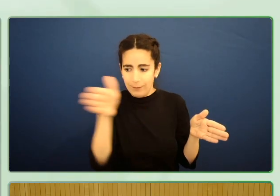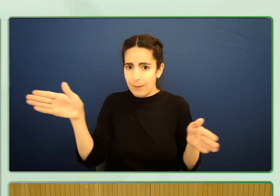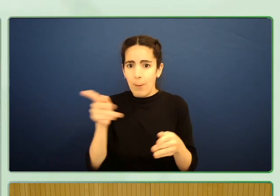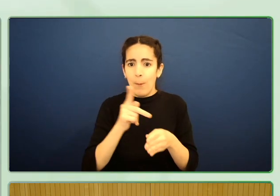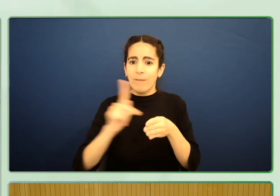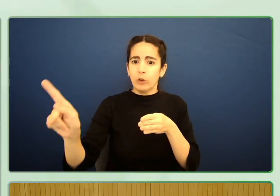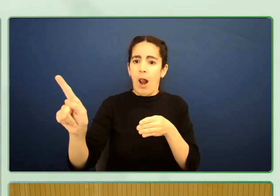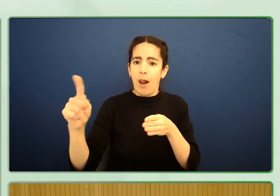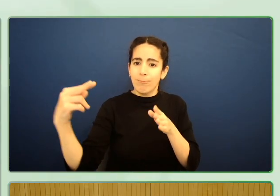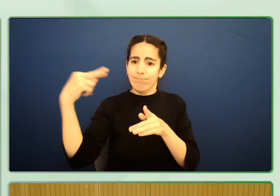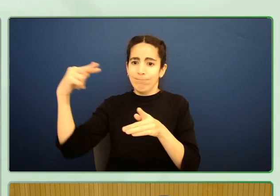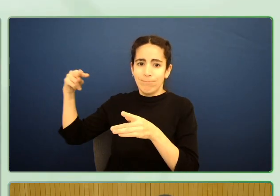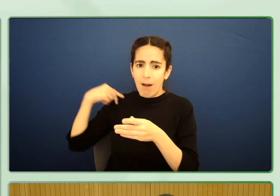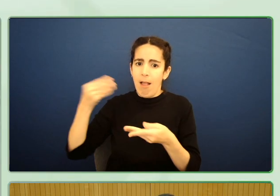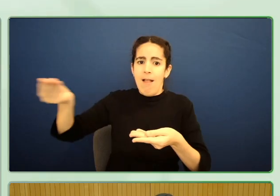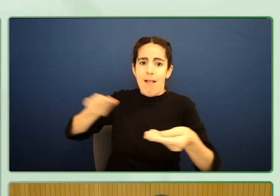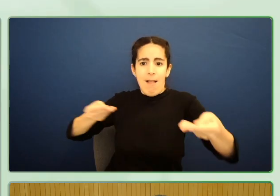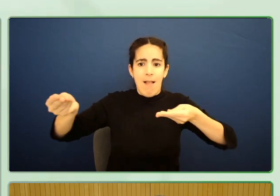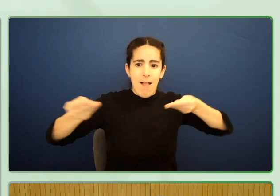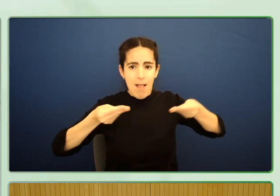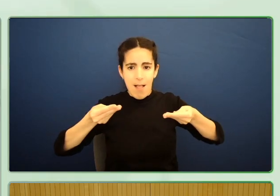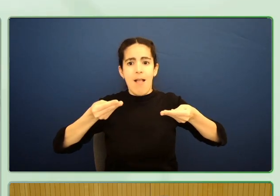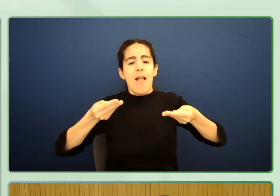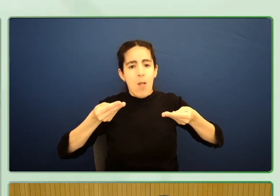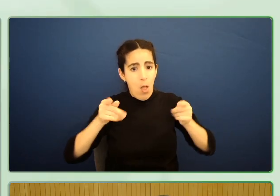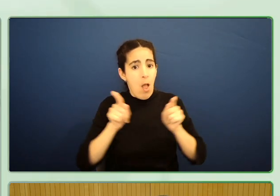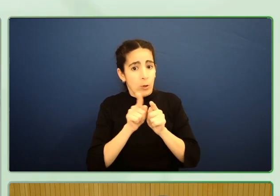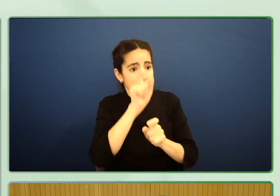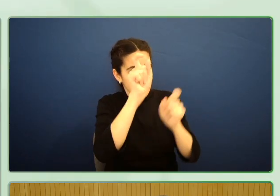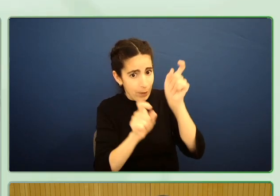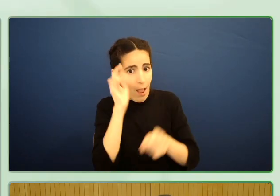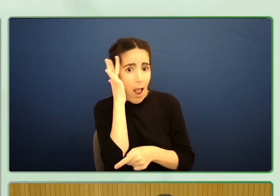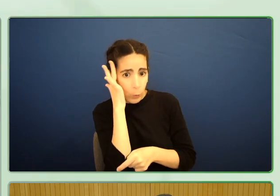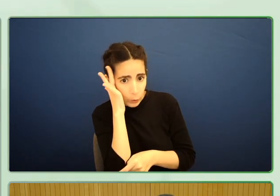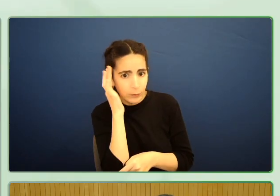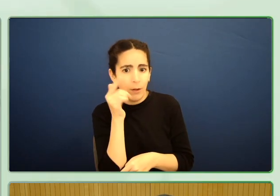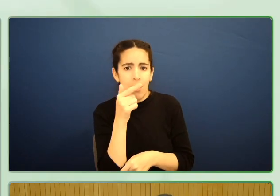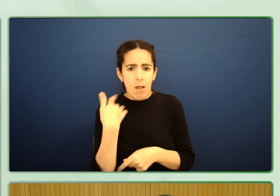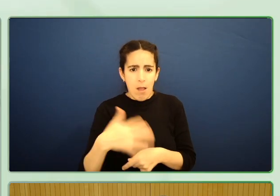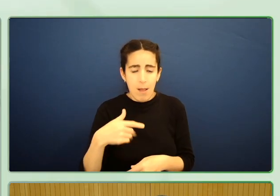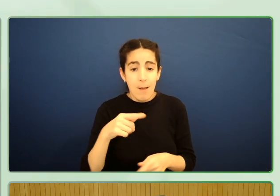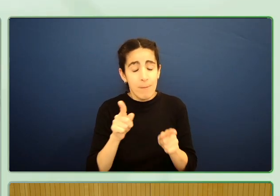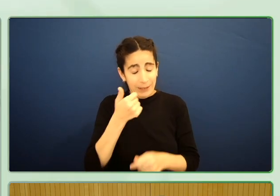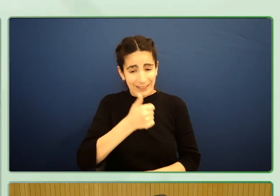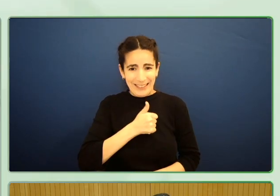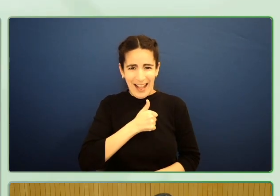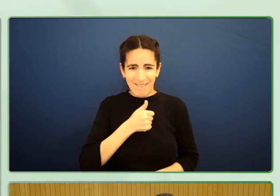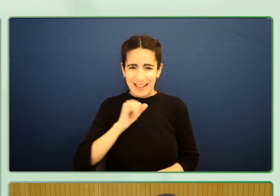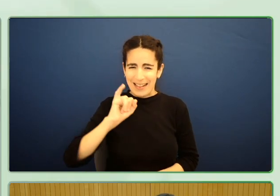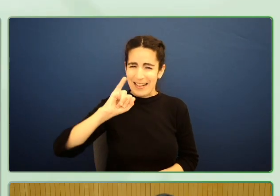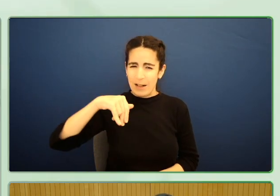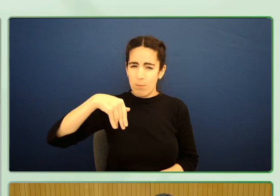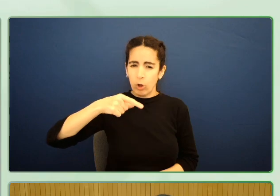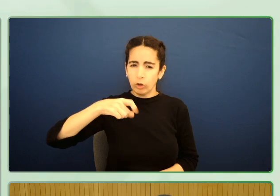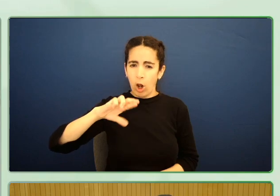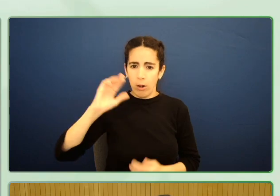person. But I got a lot of imposter syndrome. Actually, I don't know what I'm doing here. This is